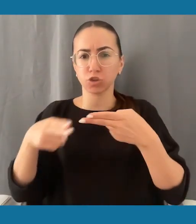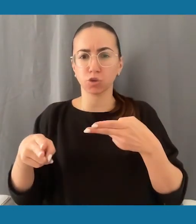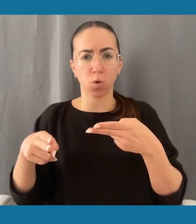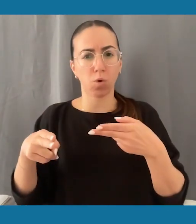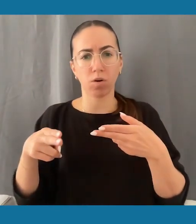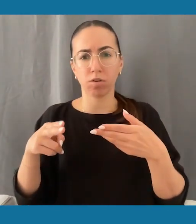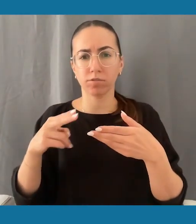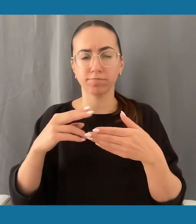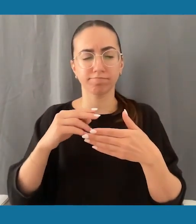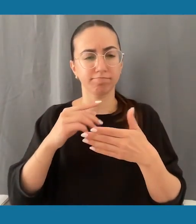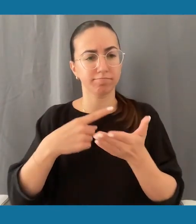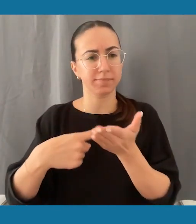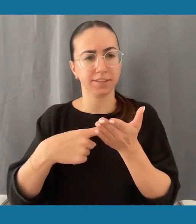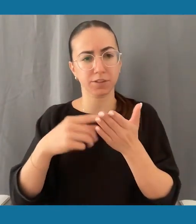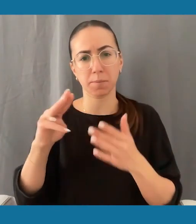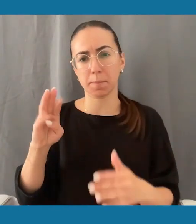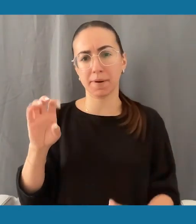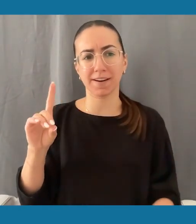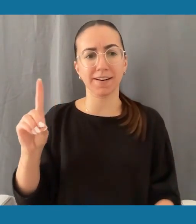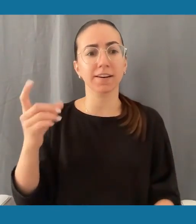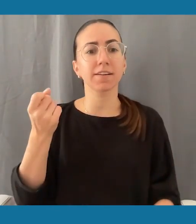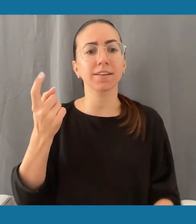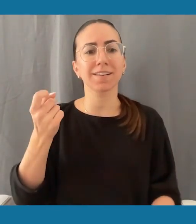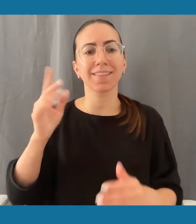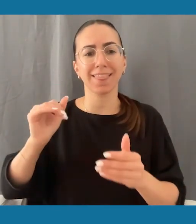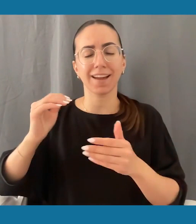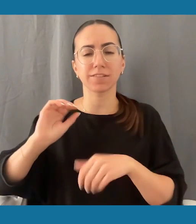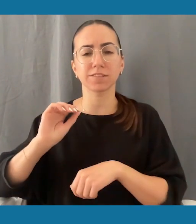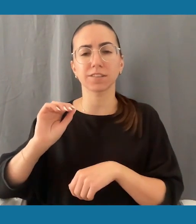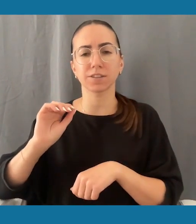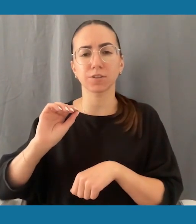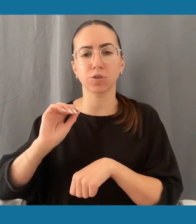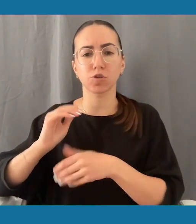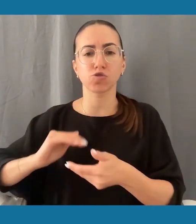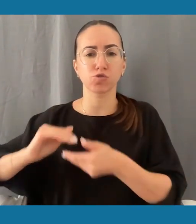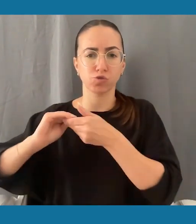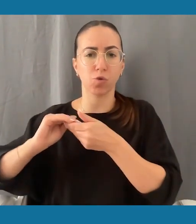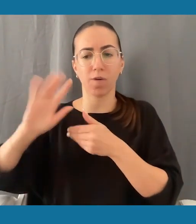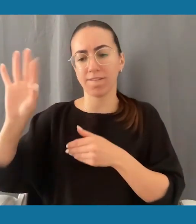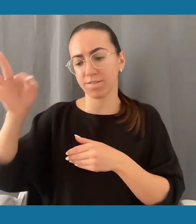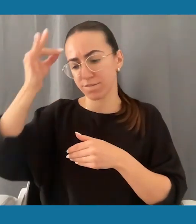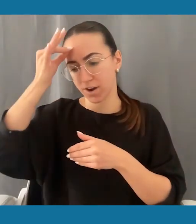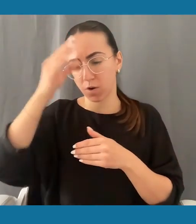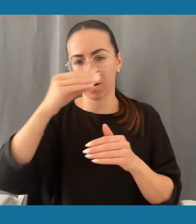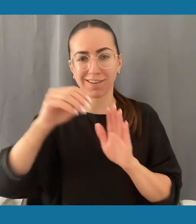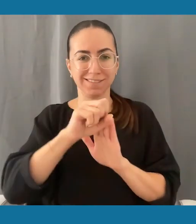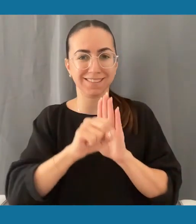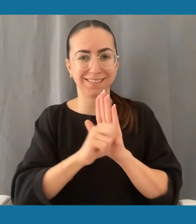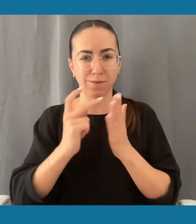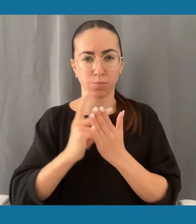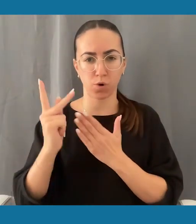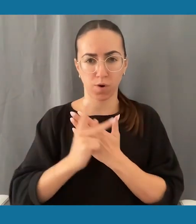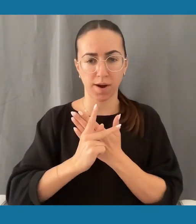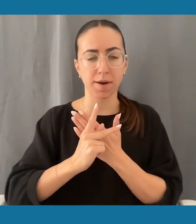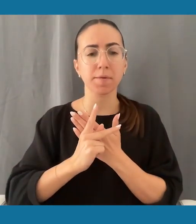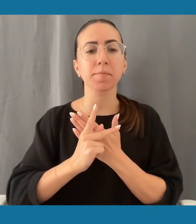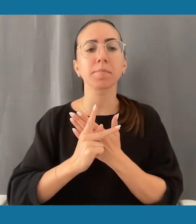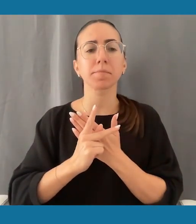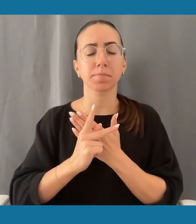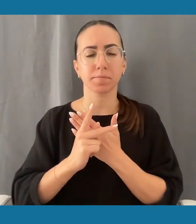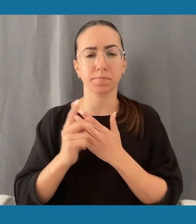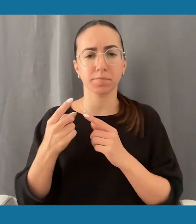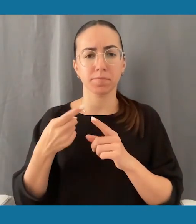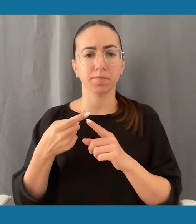Medicaid. Medicaid is a joint federal and state program. It is governed